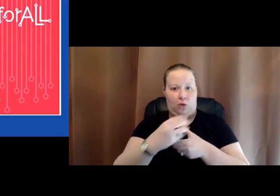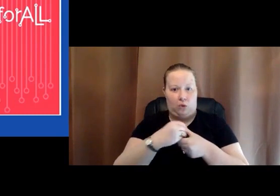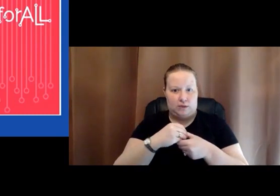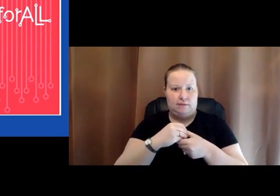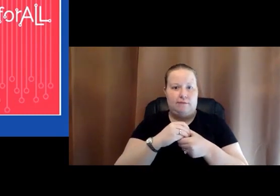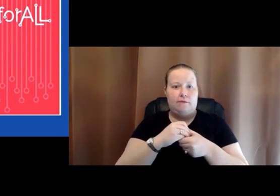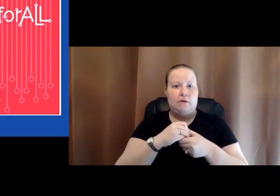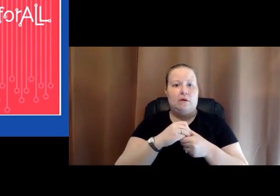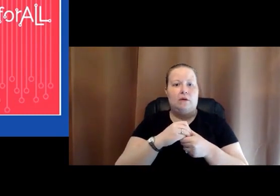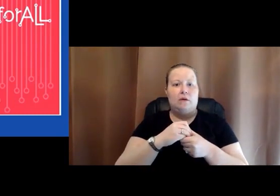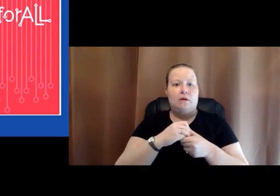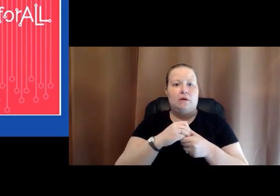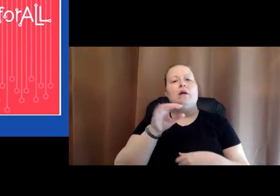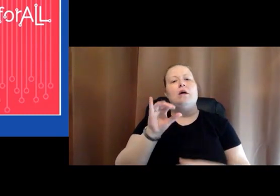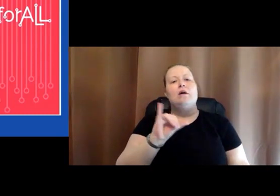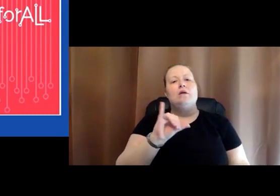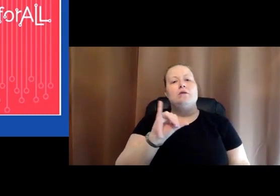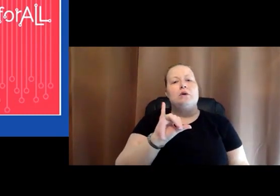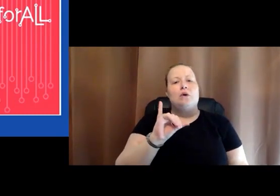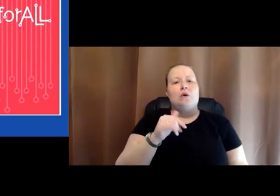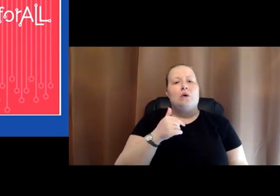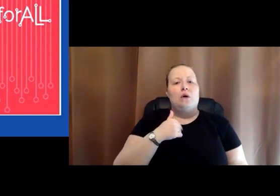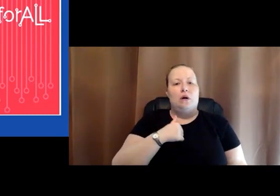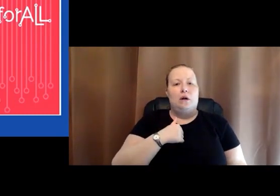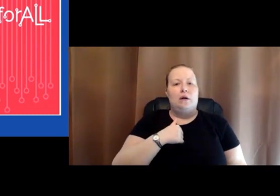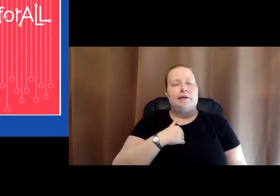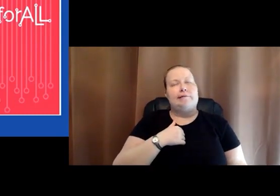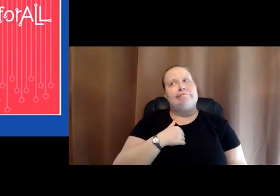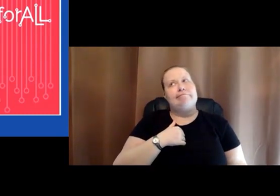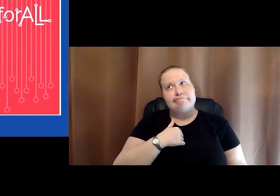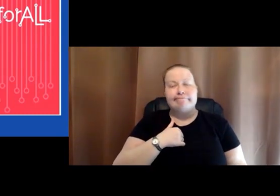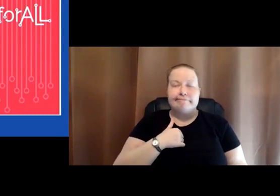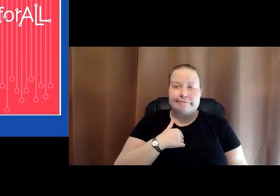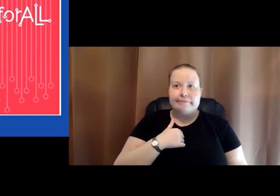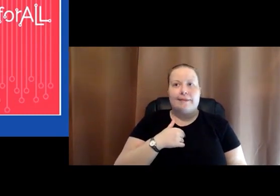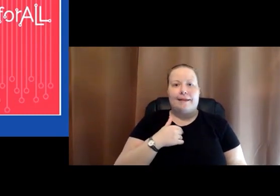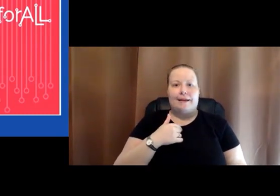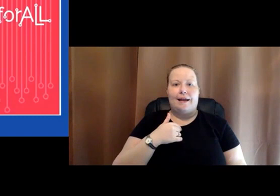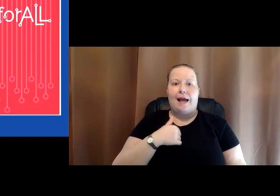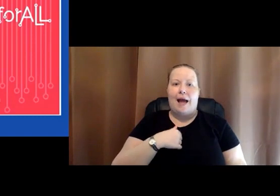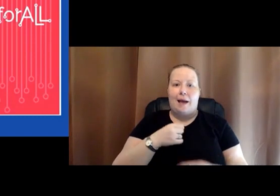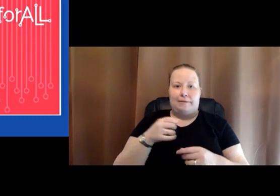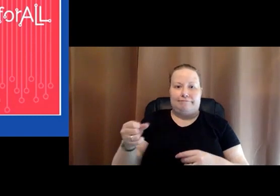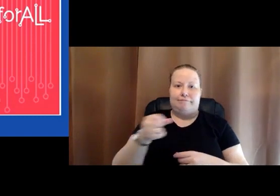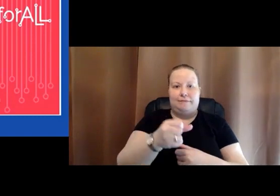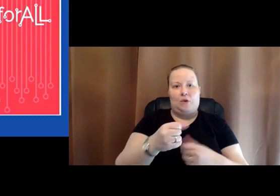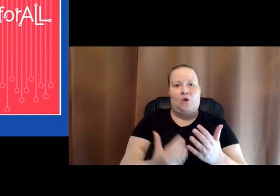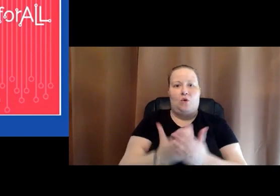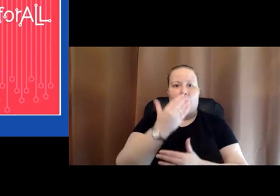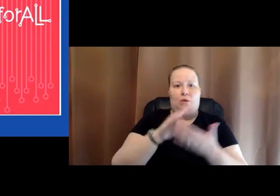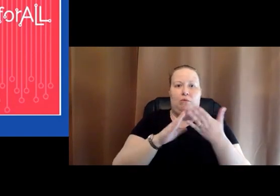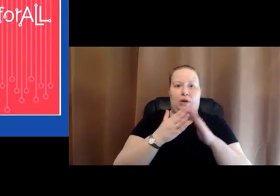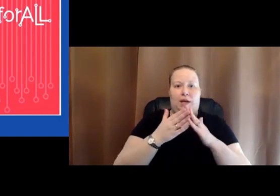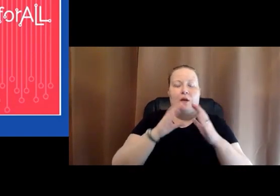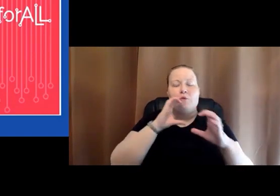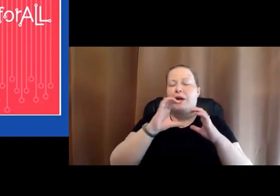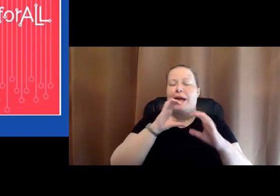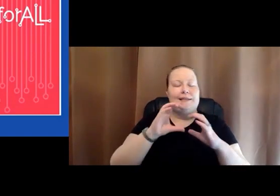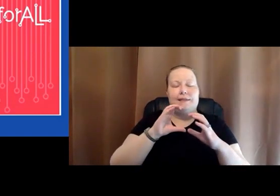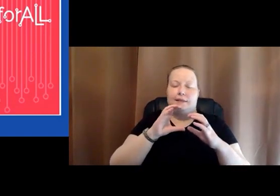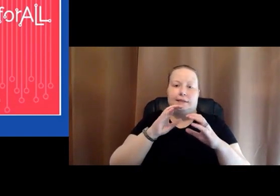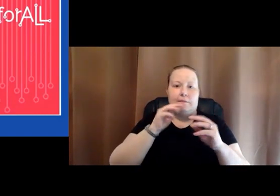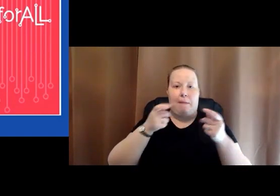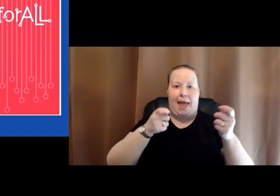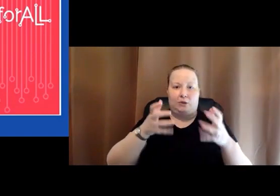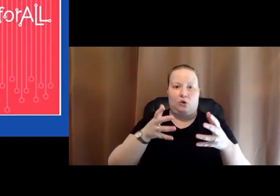And also, I've much to her chagrin, made our new communications manager go back through everything we have